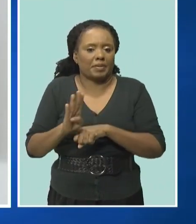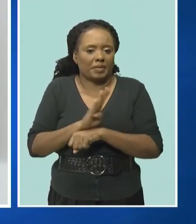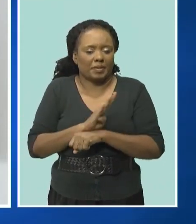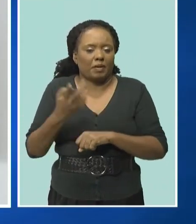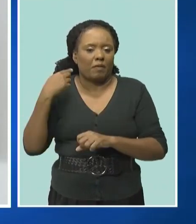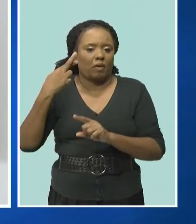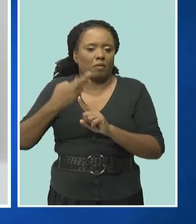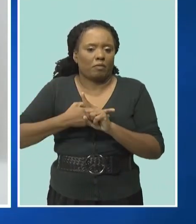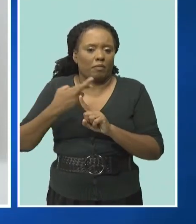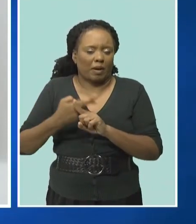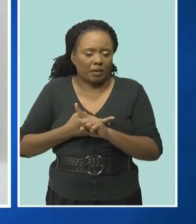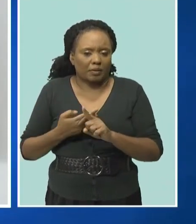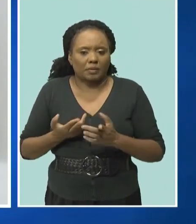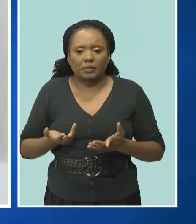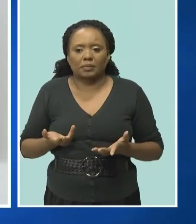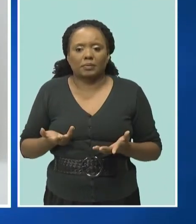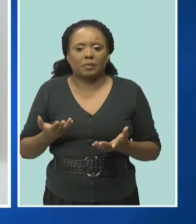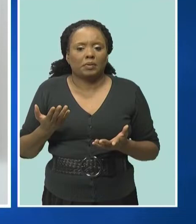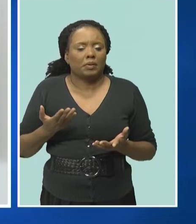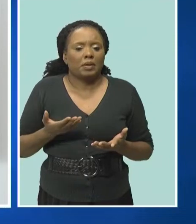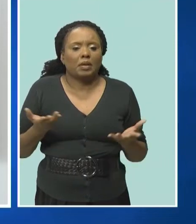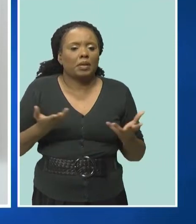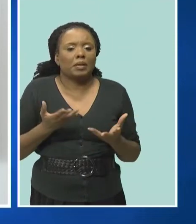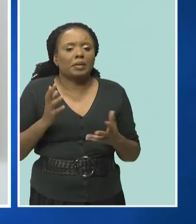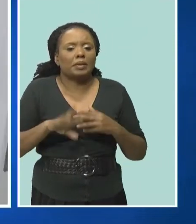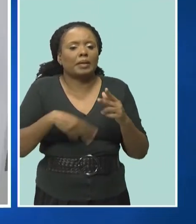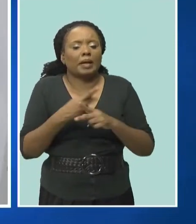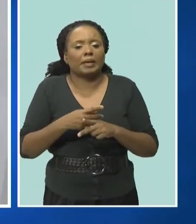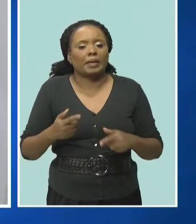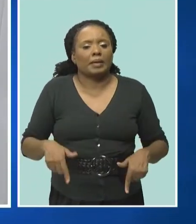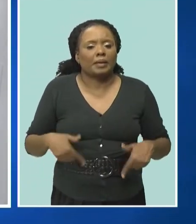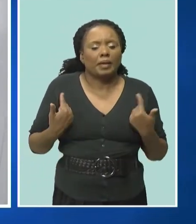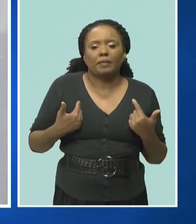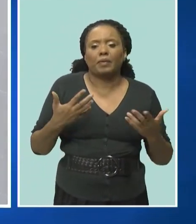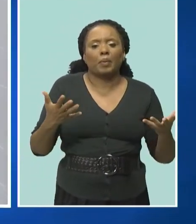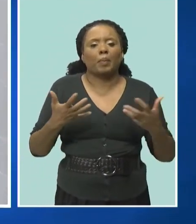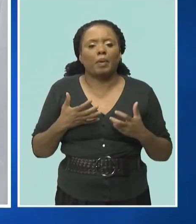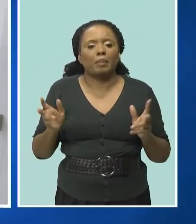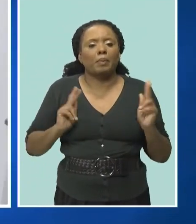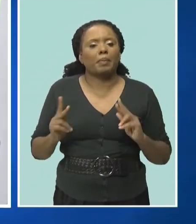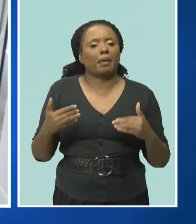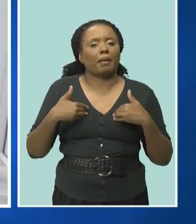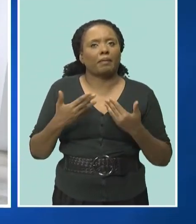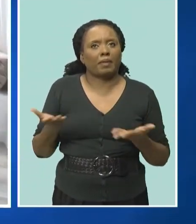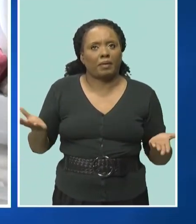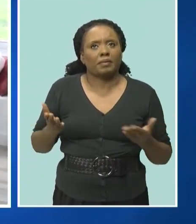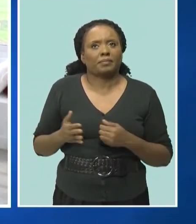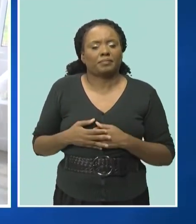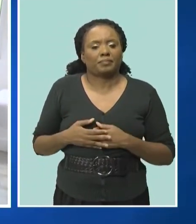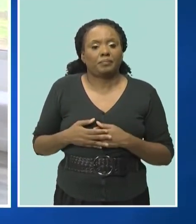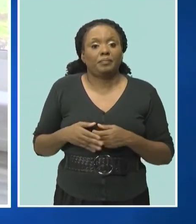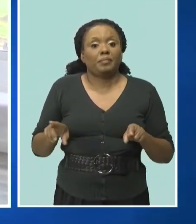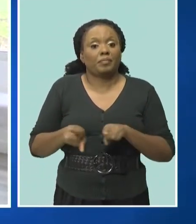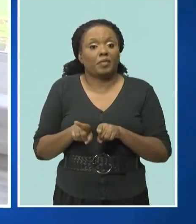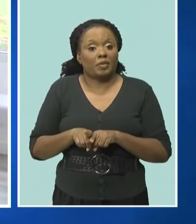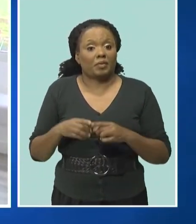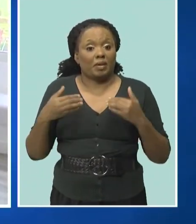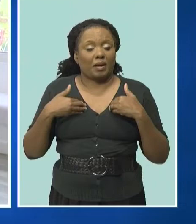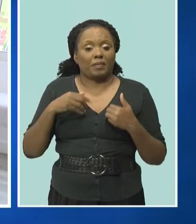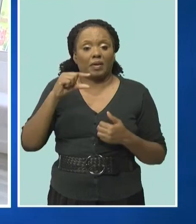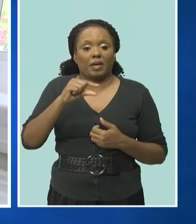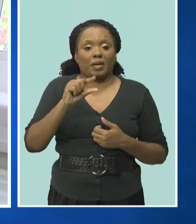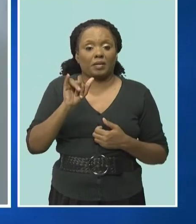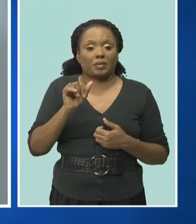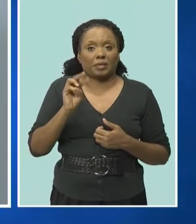how the community, the sort of lifestyle we want at the community. The estates promote a healthy and active lifestyle with its own gym, but